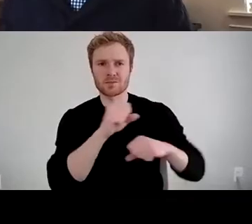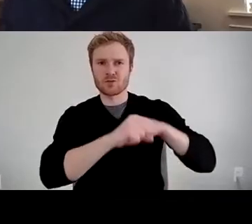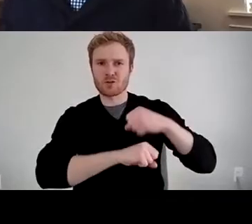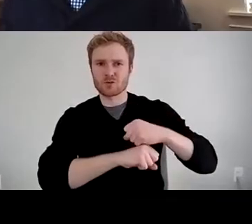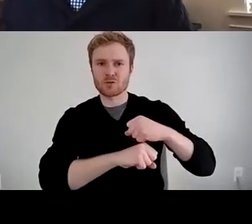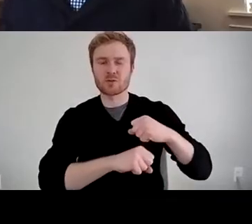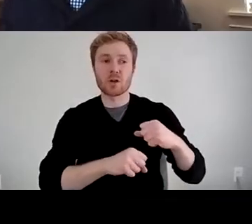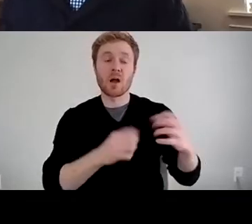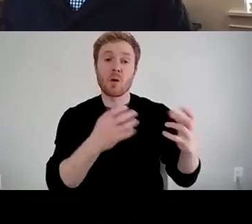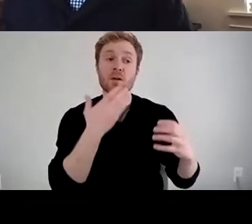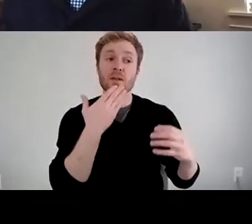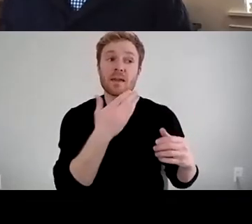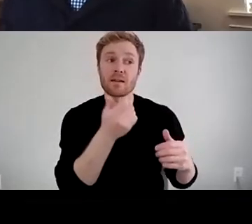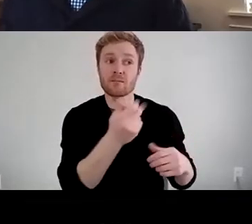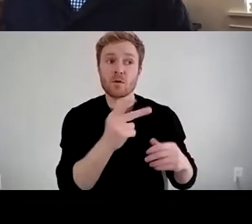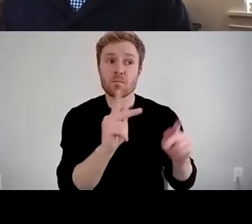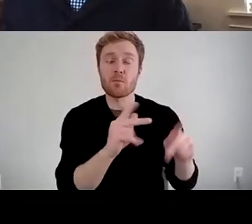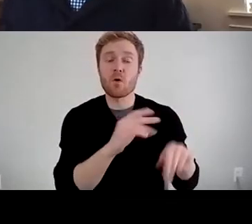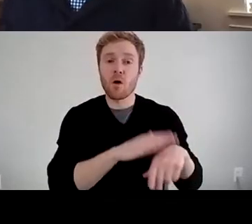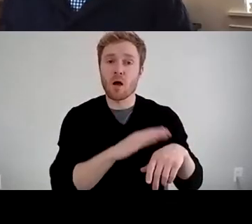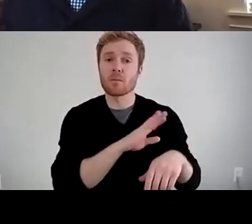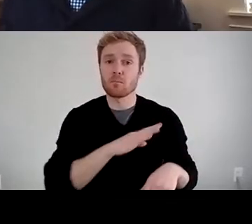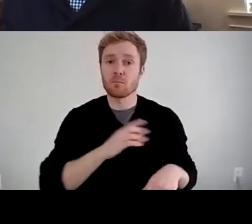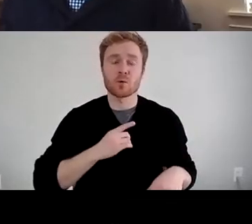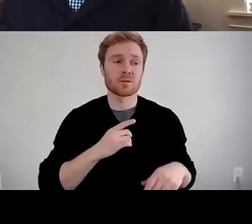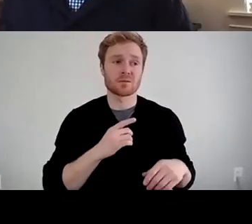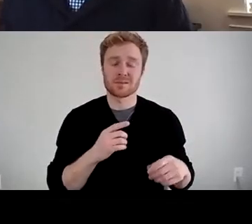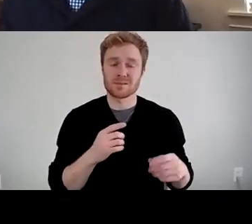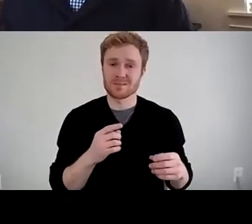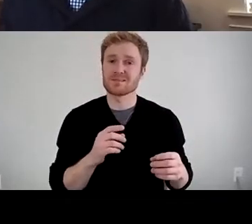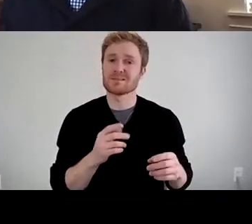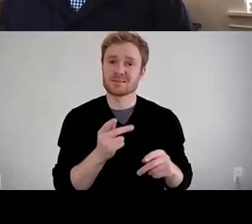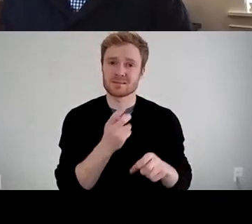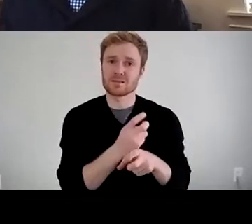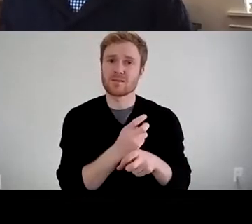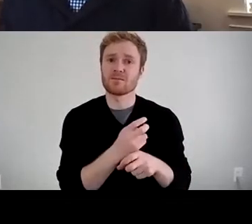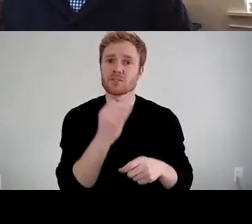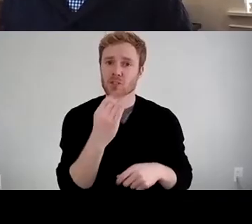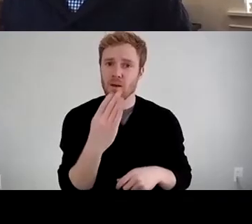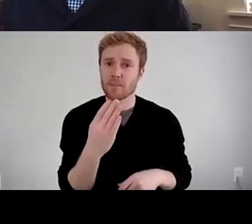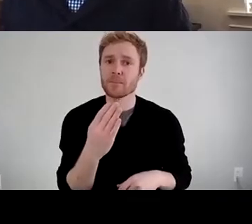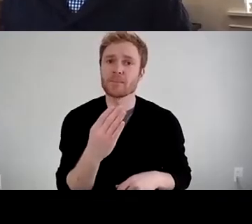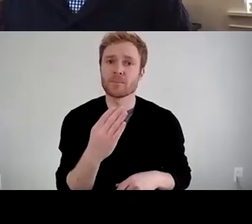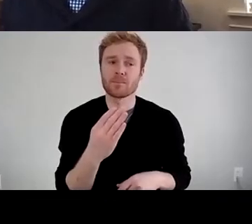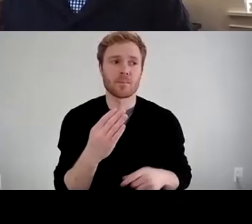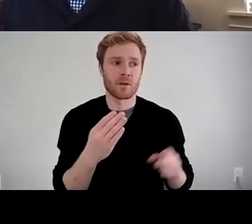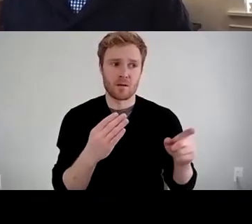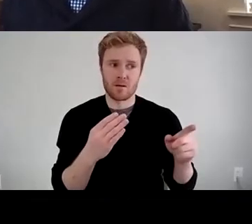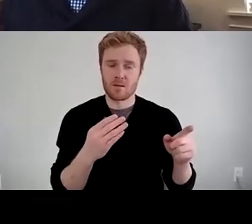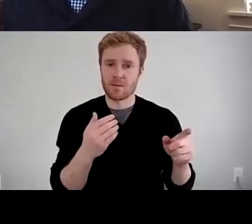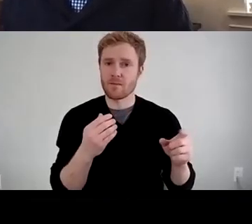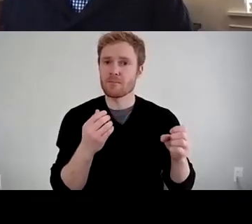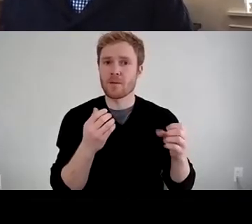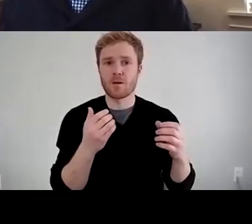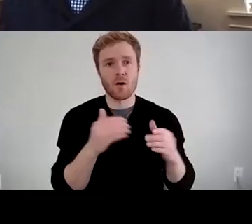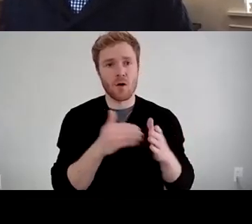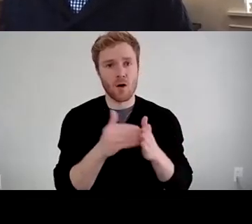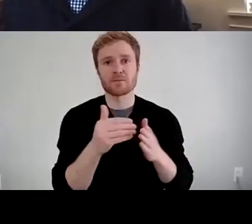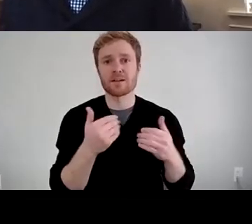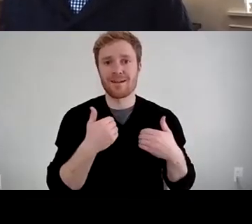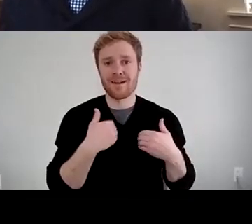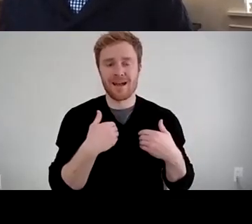desperately needed, mostly because they have the vehicles, they're just older and don't necessarily serve the purpose for